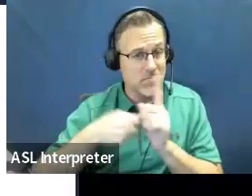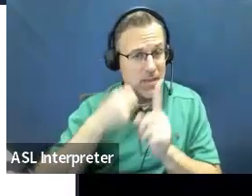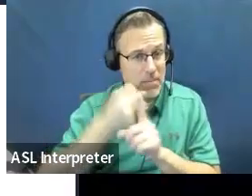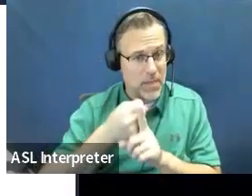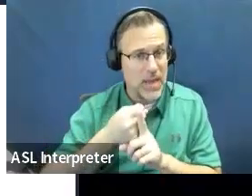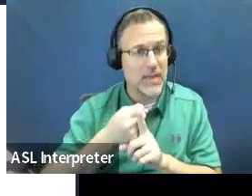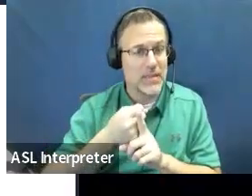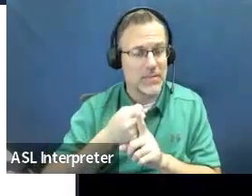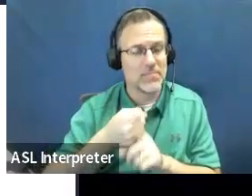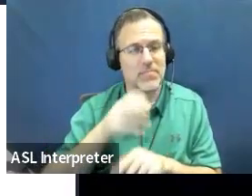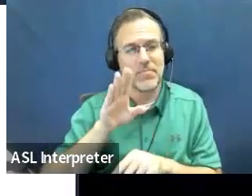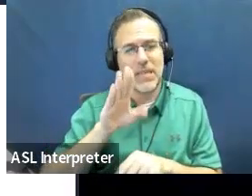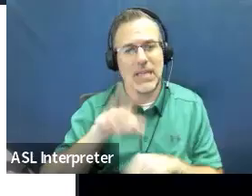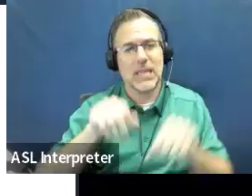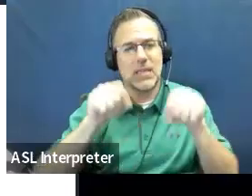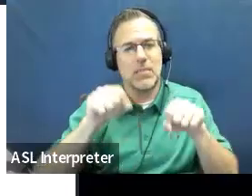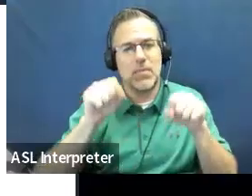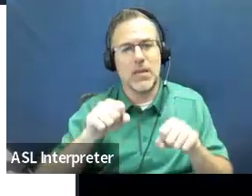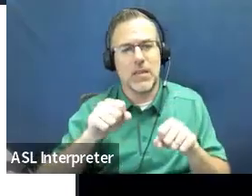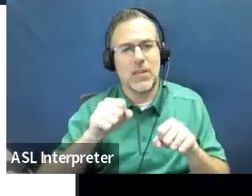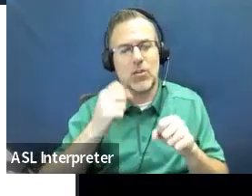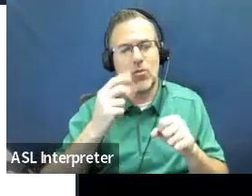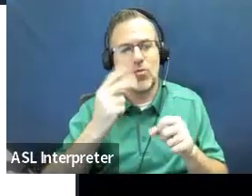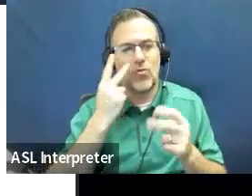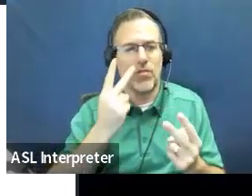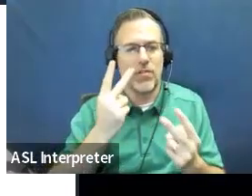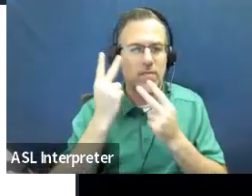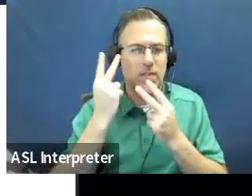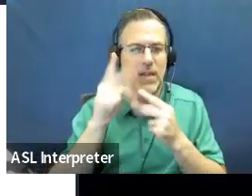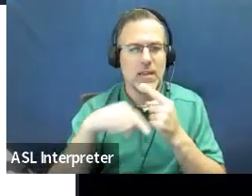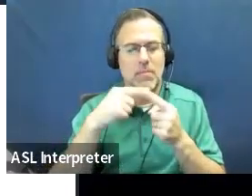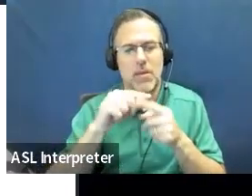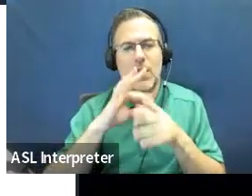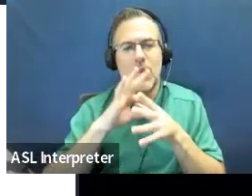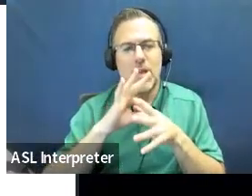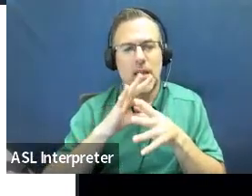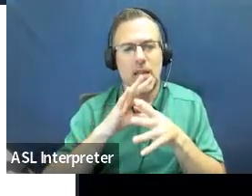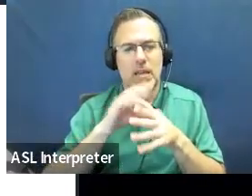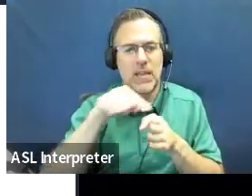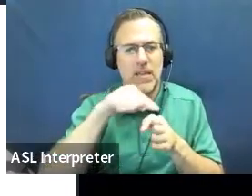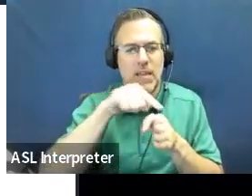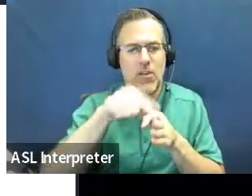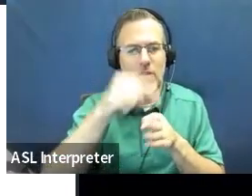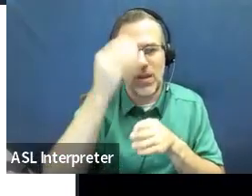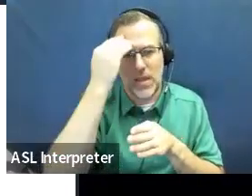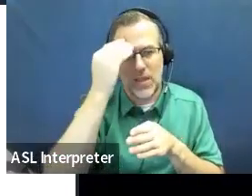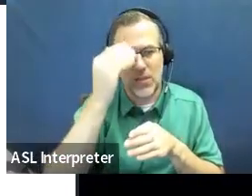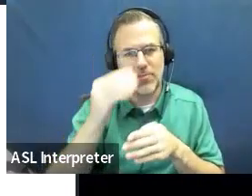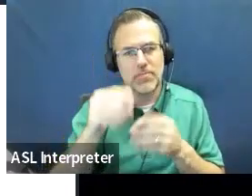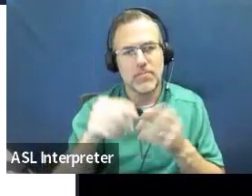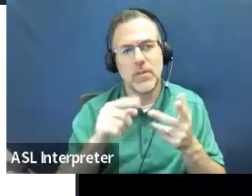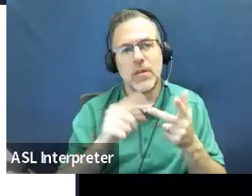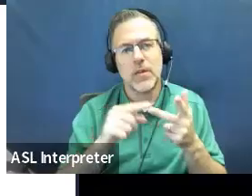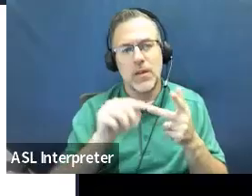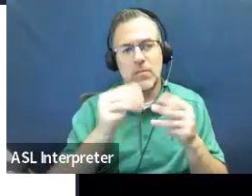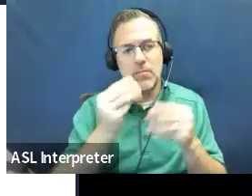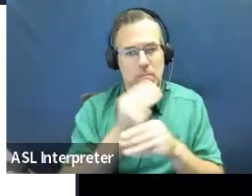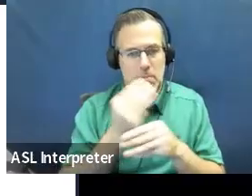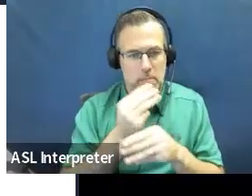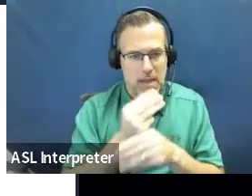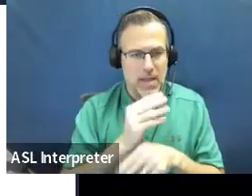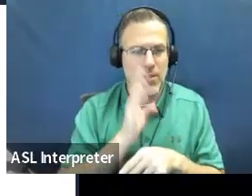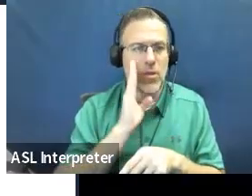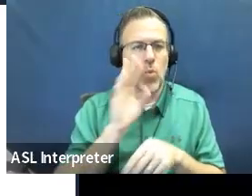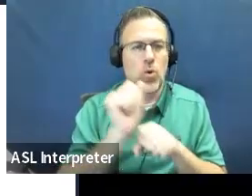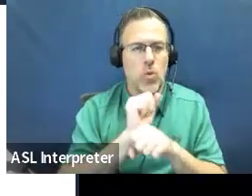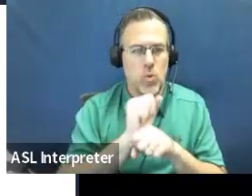accurately reflect content area knowledge. And then math, they're going to work on multi-digit addition and